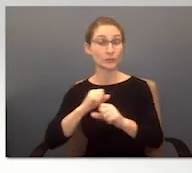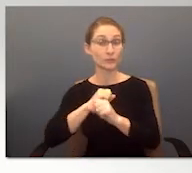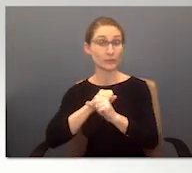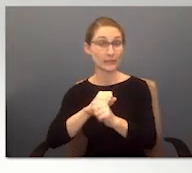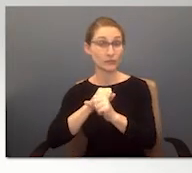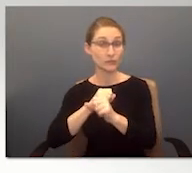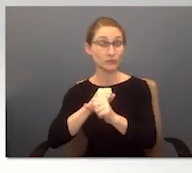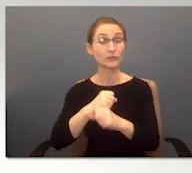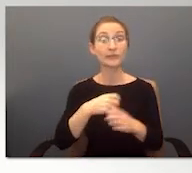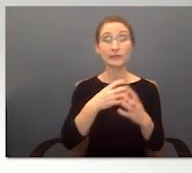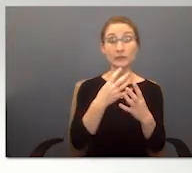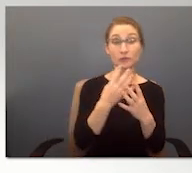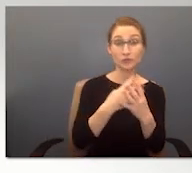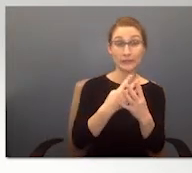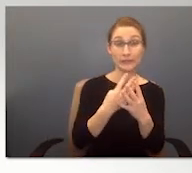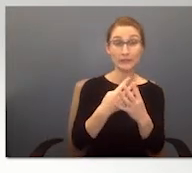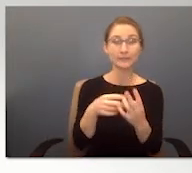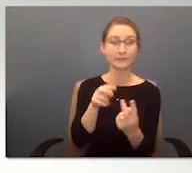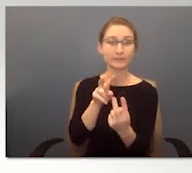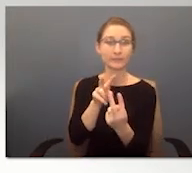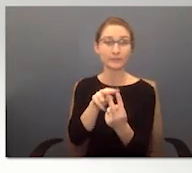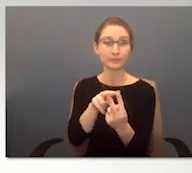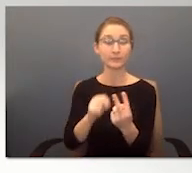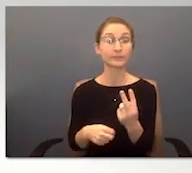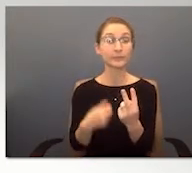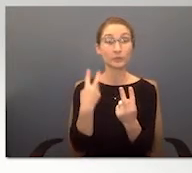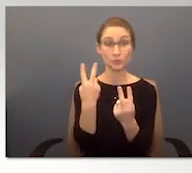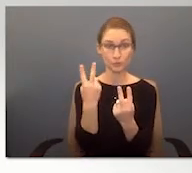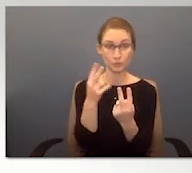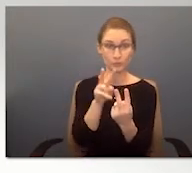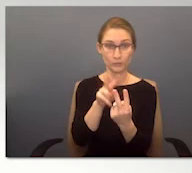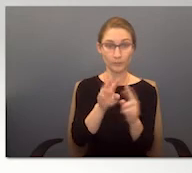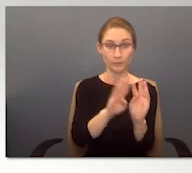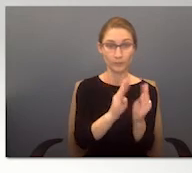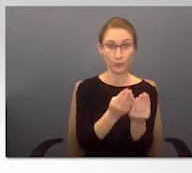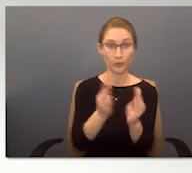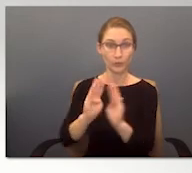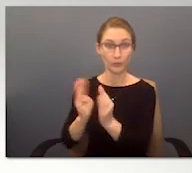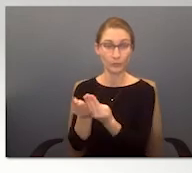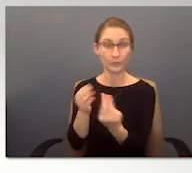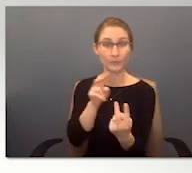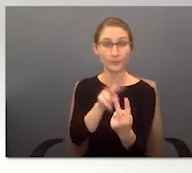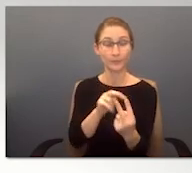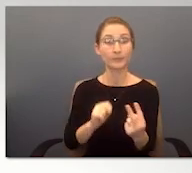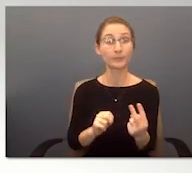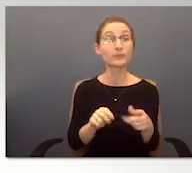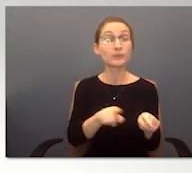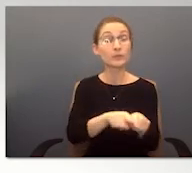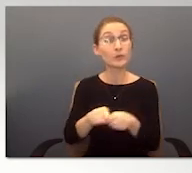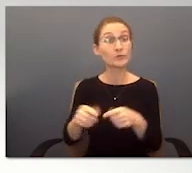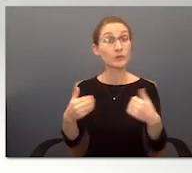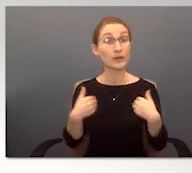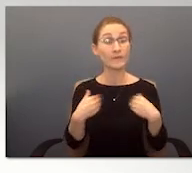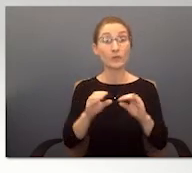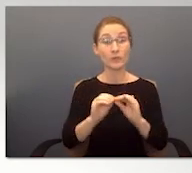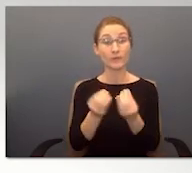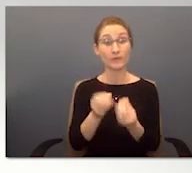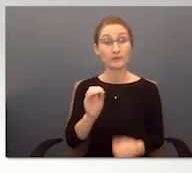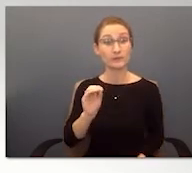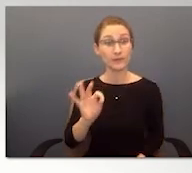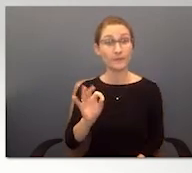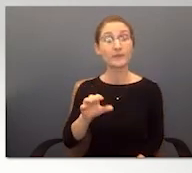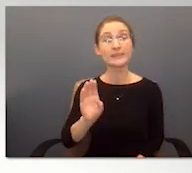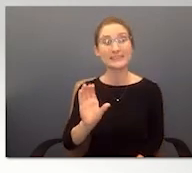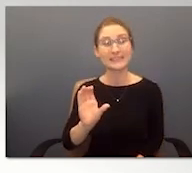and Special Technologies are the two bureaus. Now, we also have an office of CMS, the Office of the